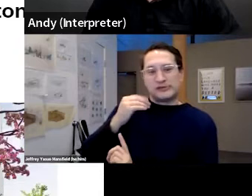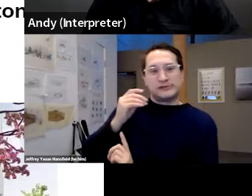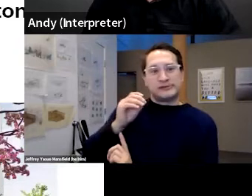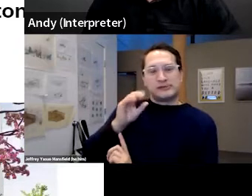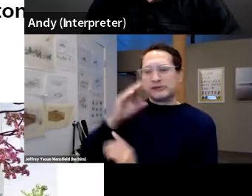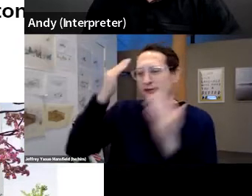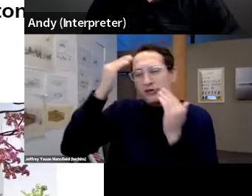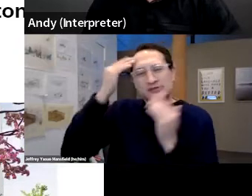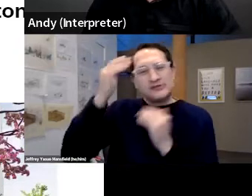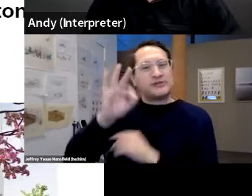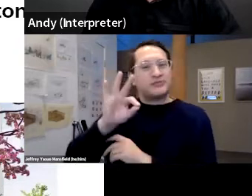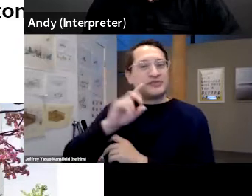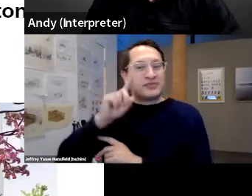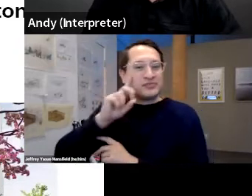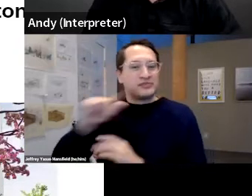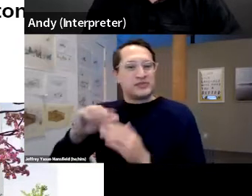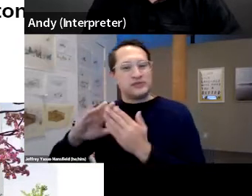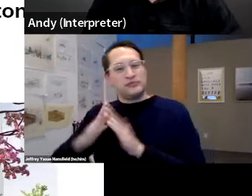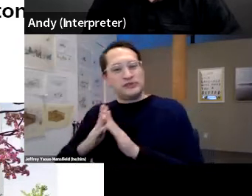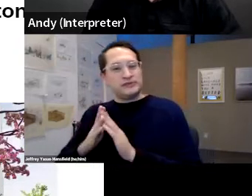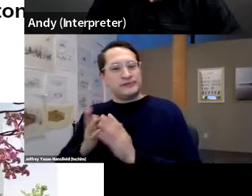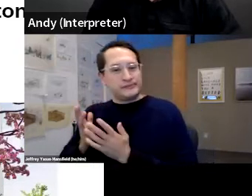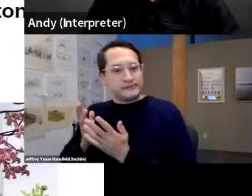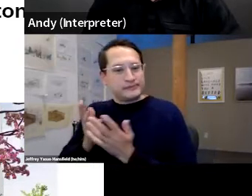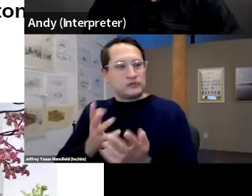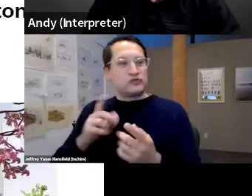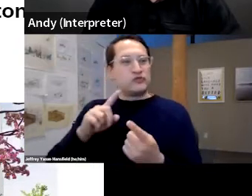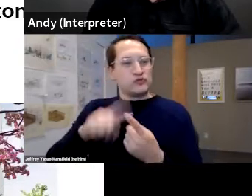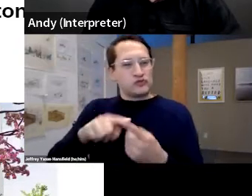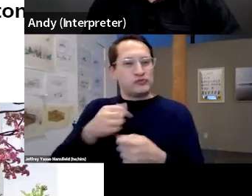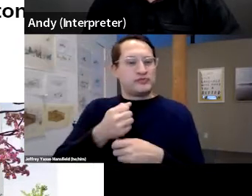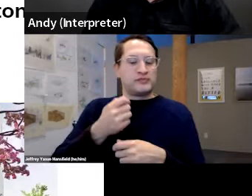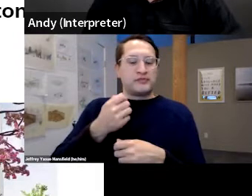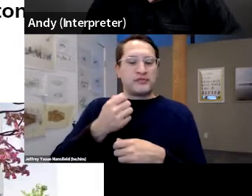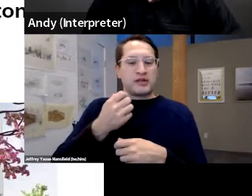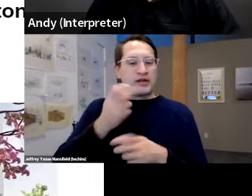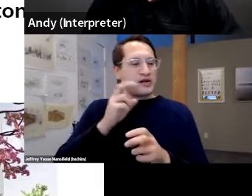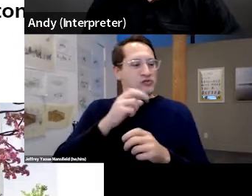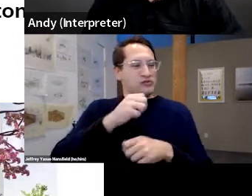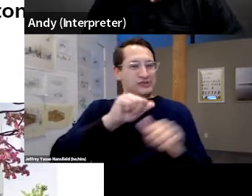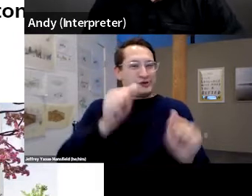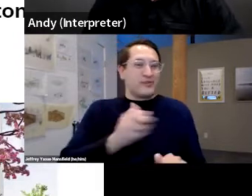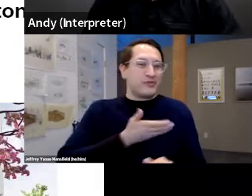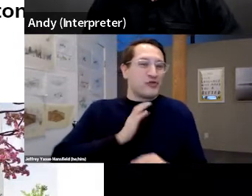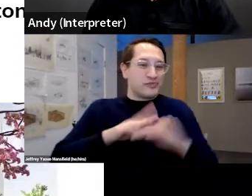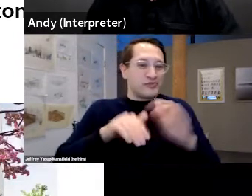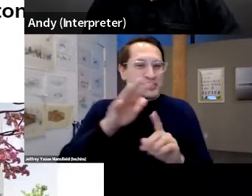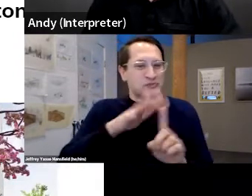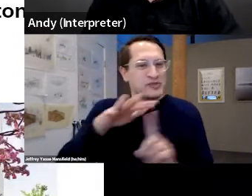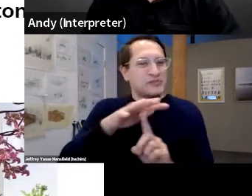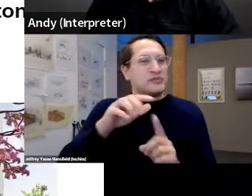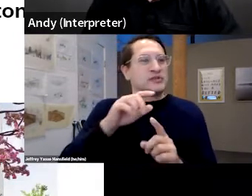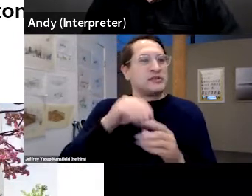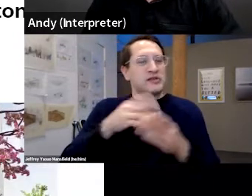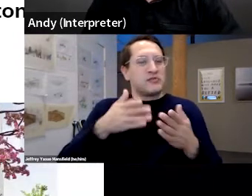specific experiences, knowledge of deaf and disabled communities in, to then